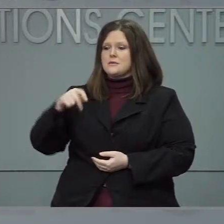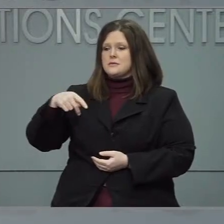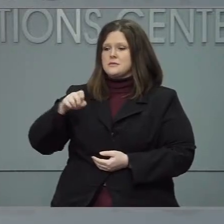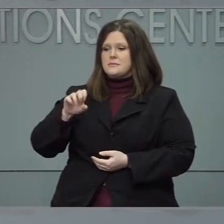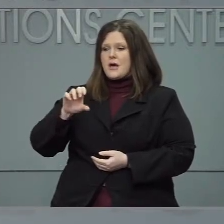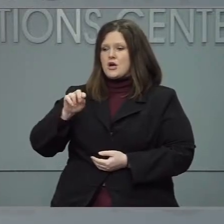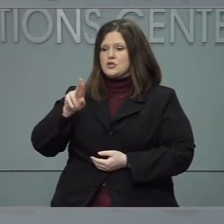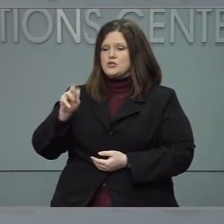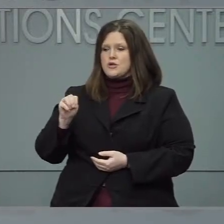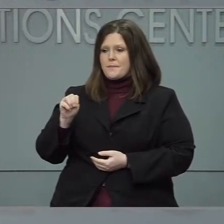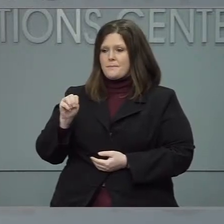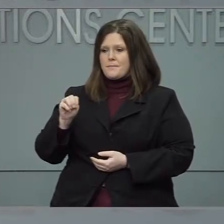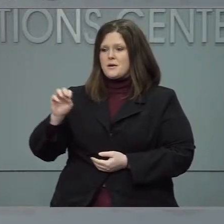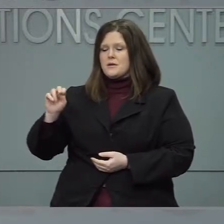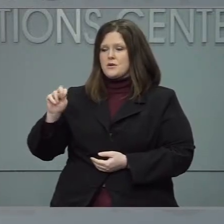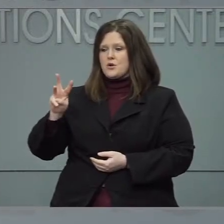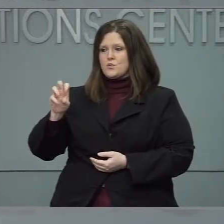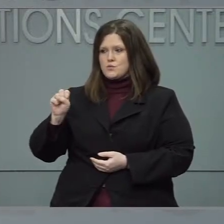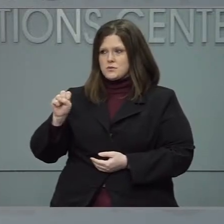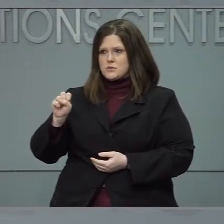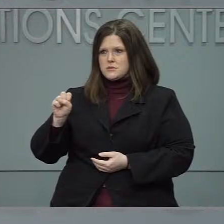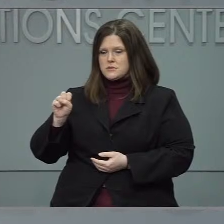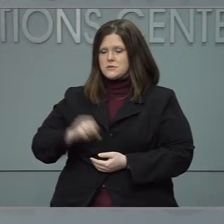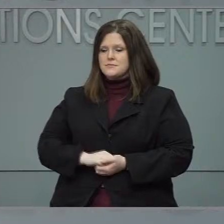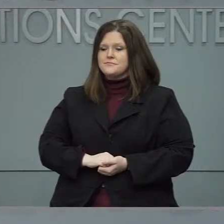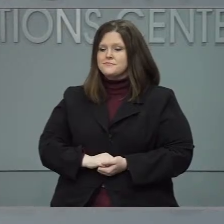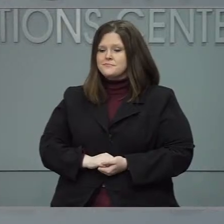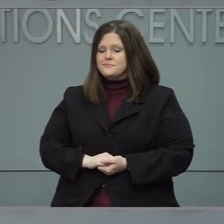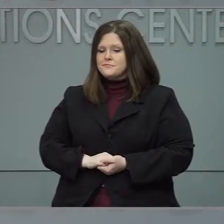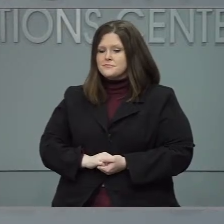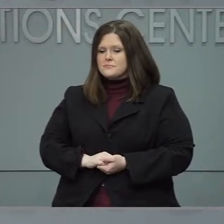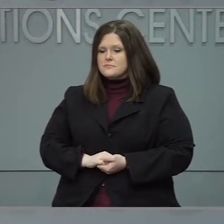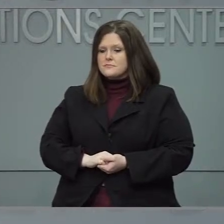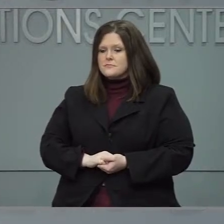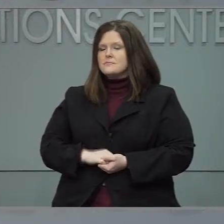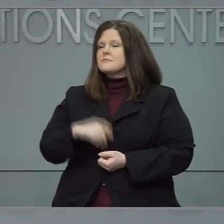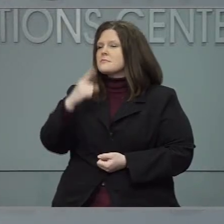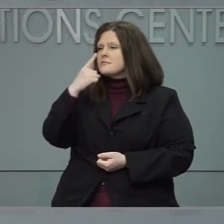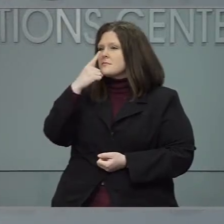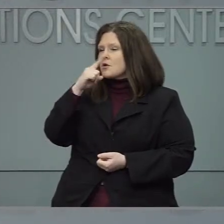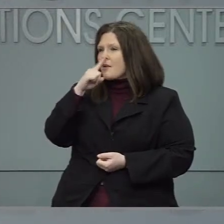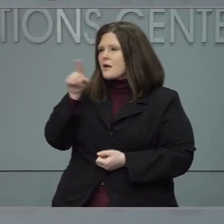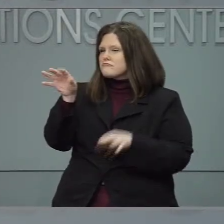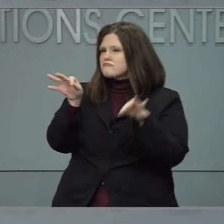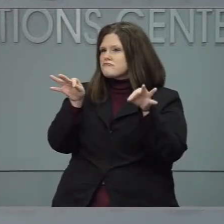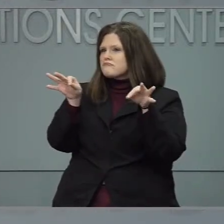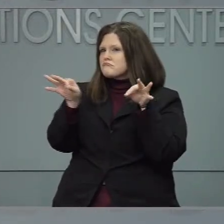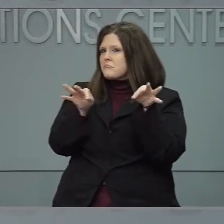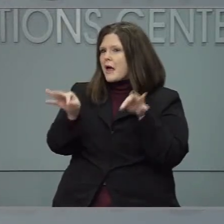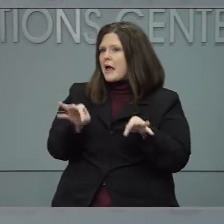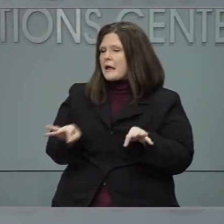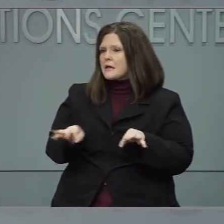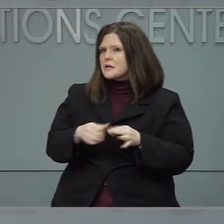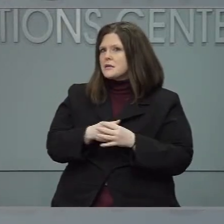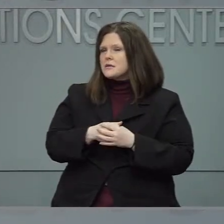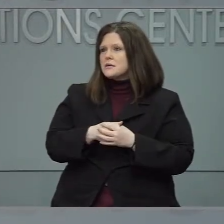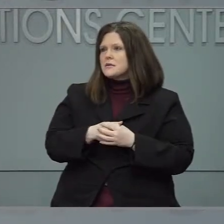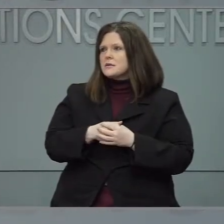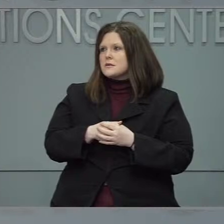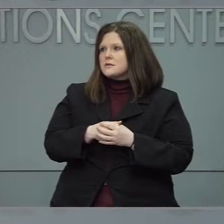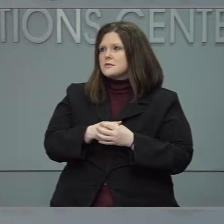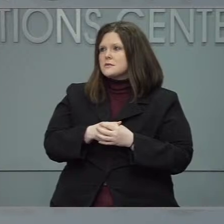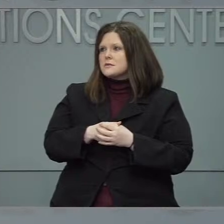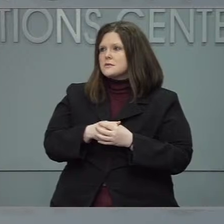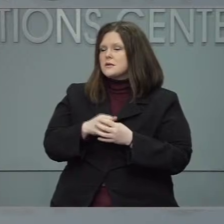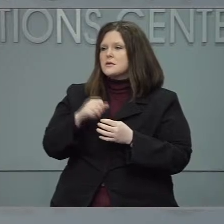Hello, Governor. This is Sharon Van Zwieten from Spectrum News 1. Can you explain if the state has been hit by any of the shortages